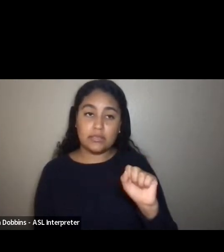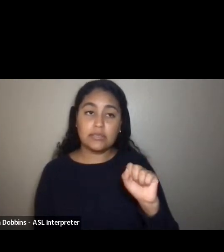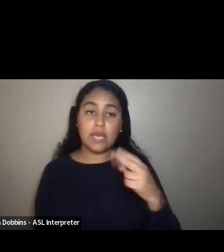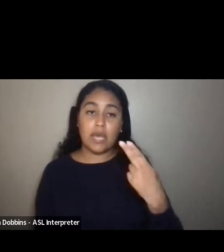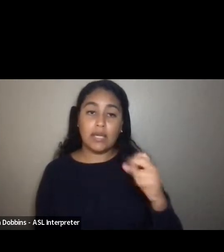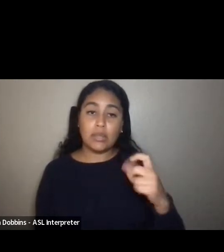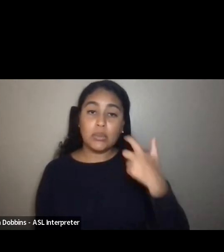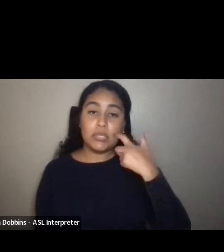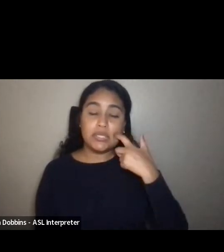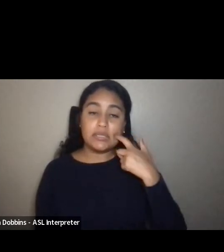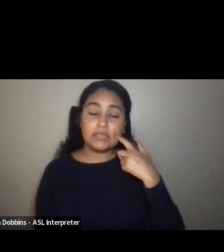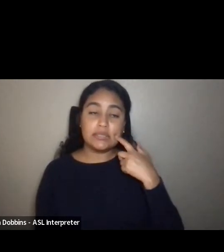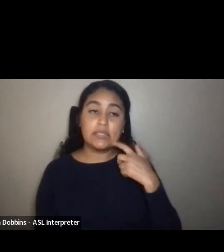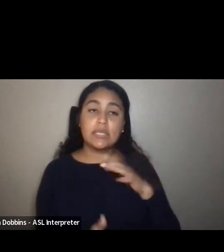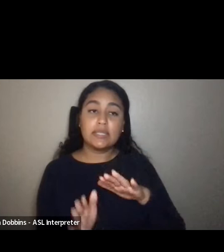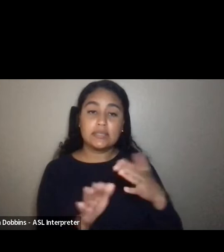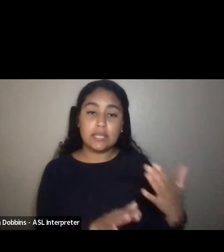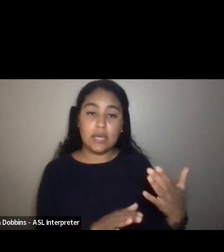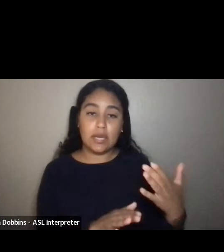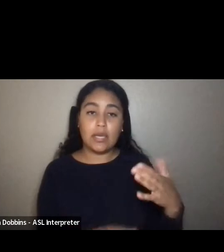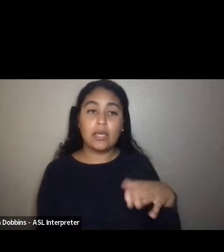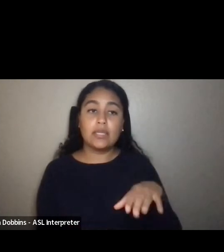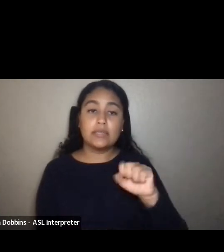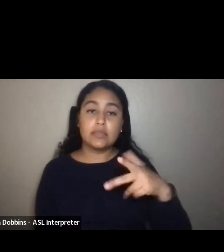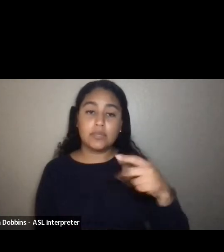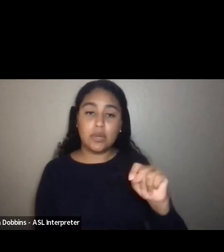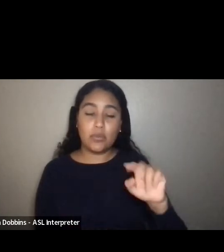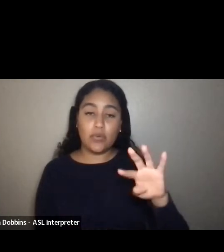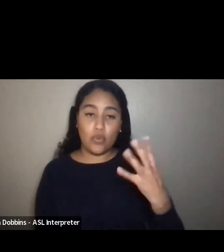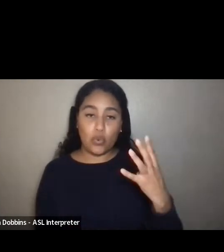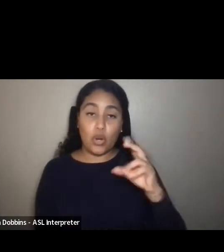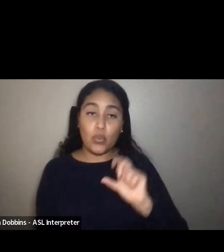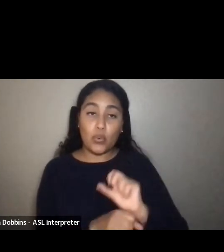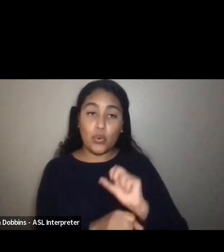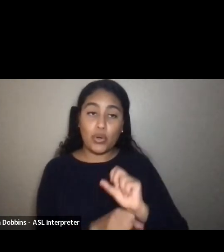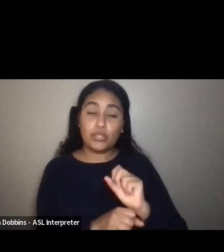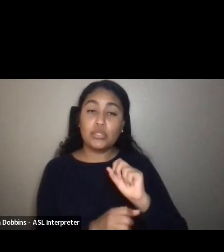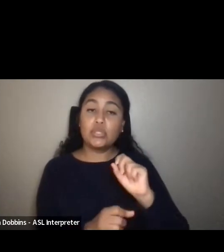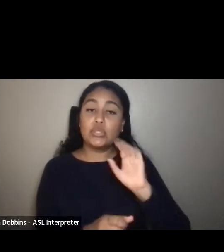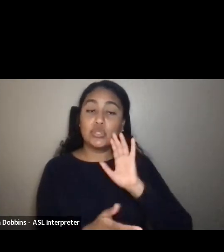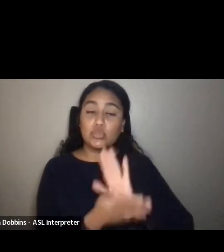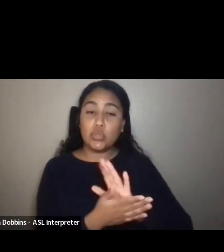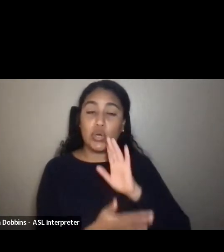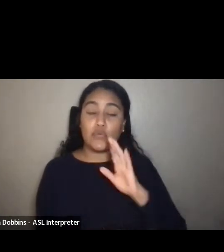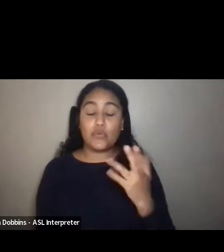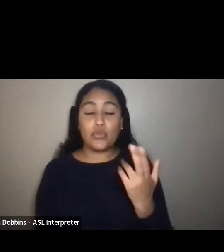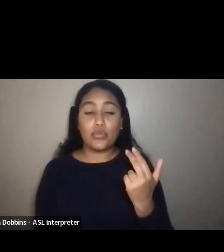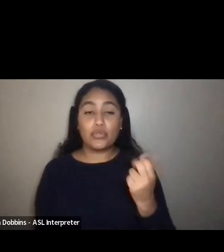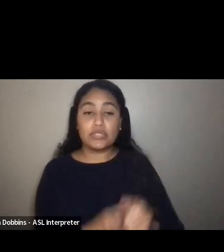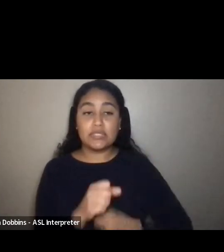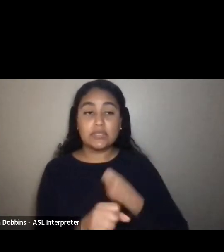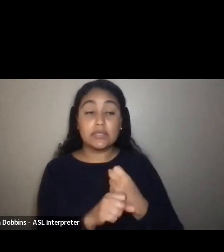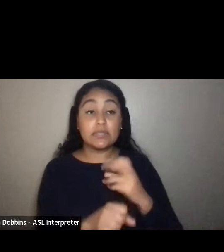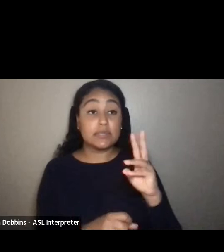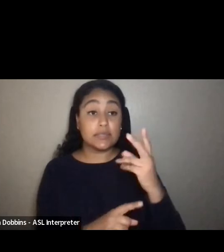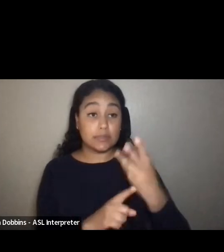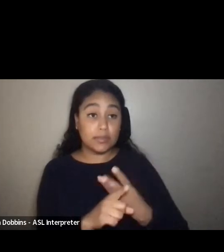4th. He died in his sleep. He had worked for the district for 13 years and 6 months.